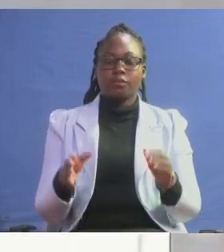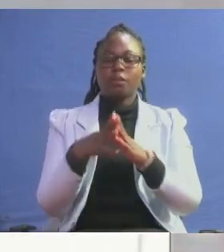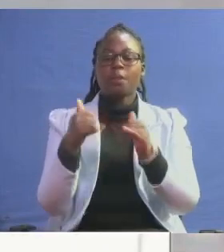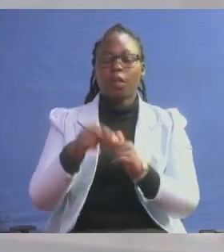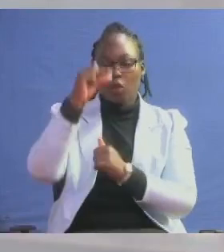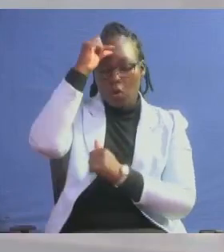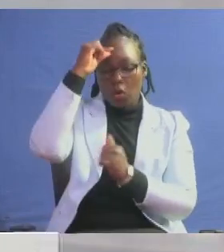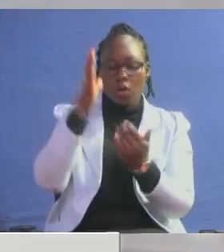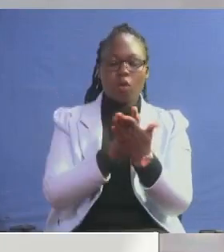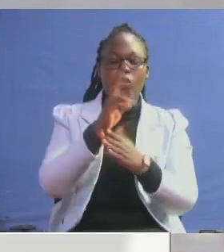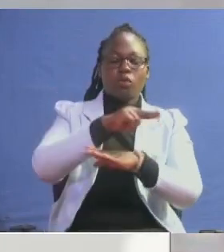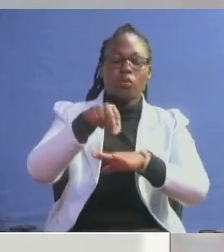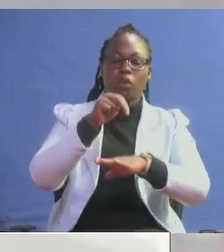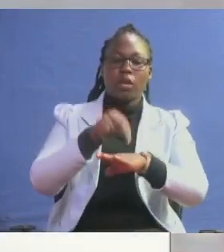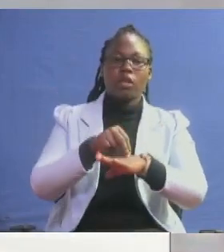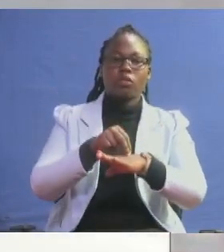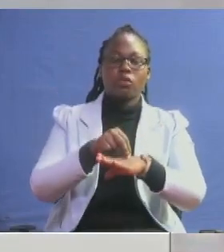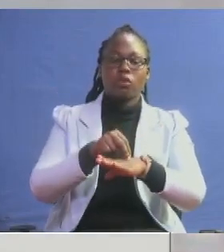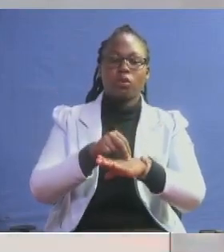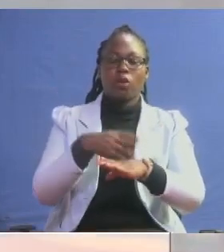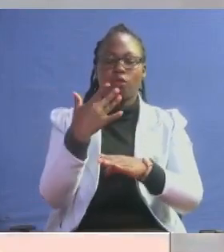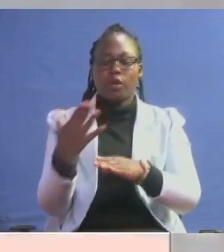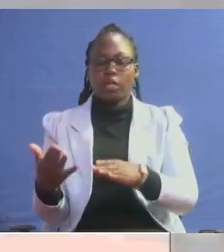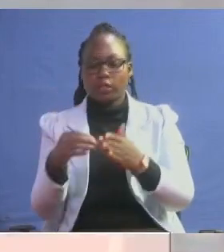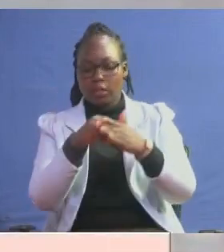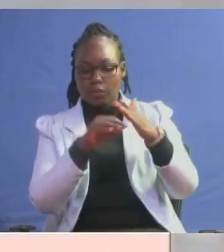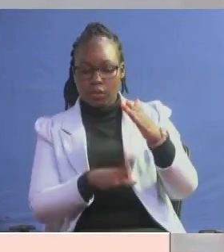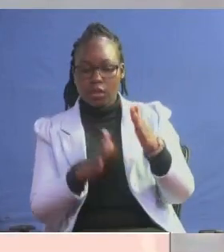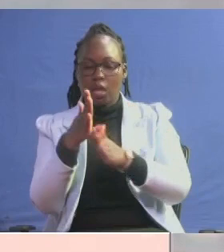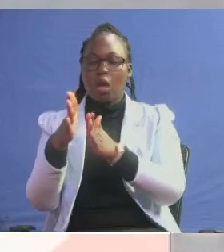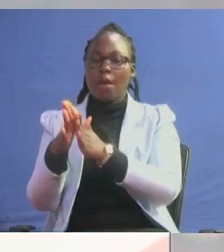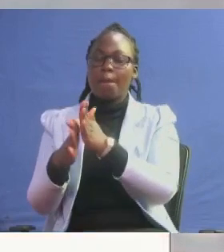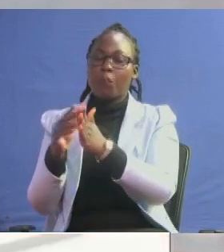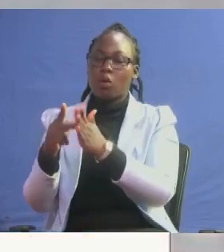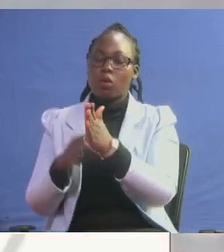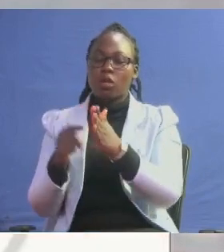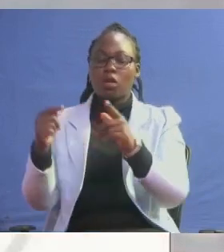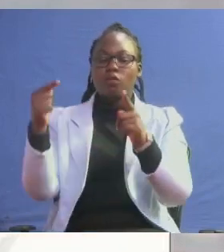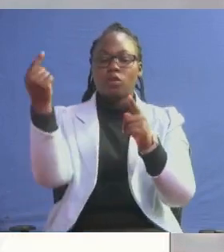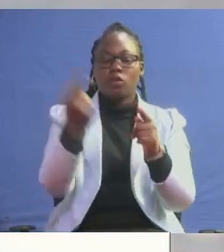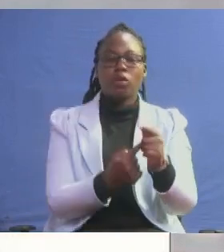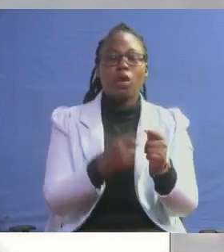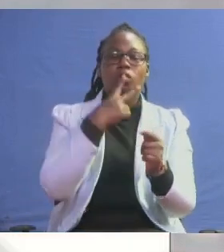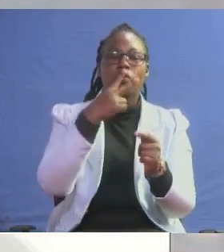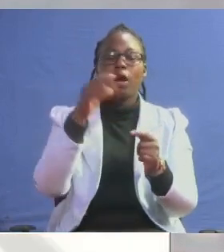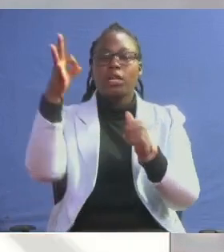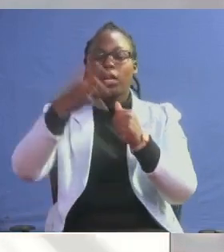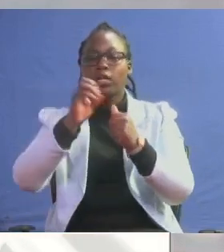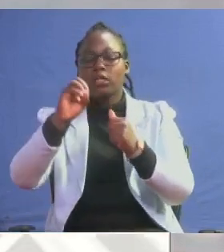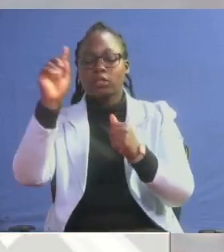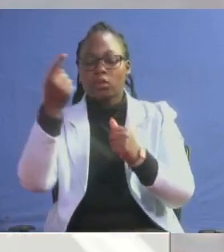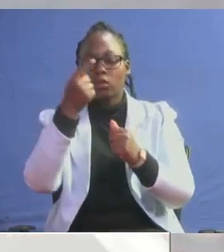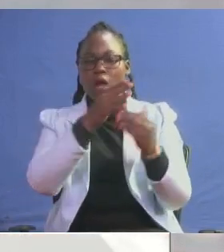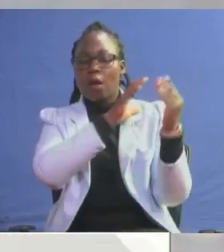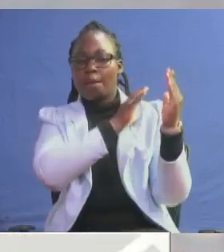Now, the government, through the National Fertilizer Subsidy Program, has flagged off 280,000 bags of